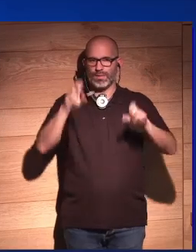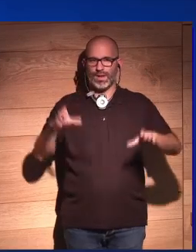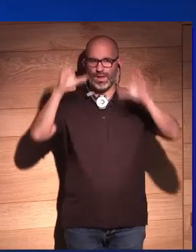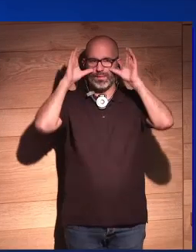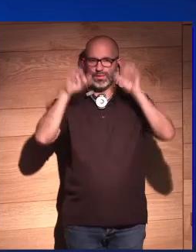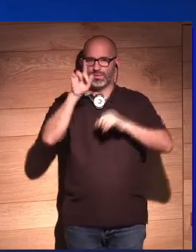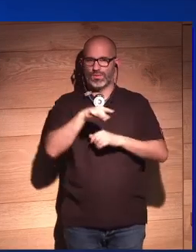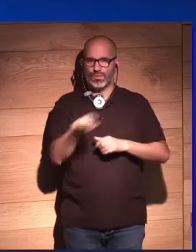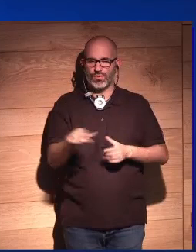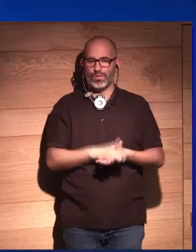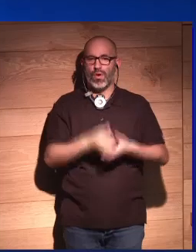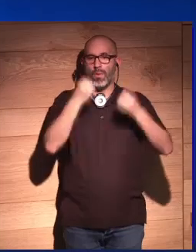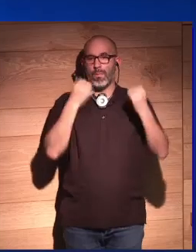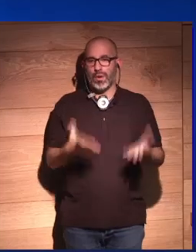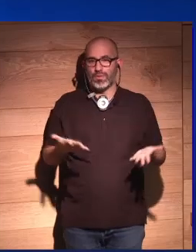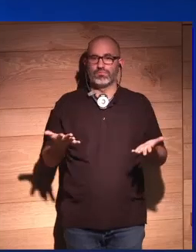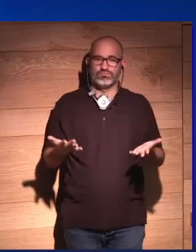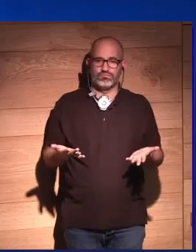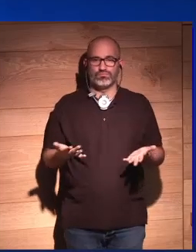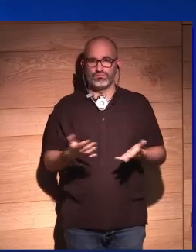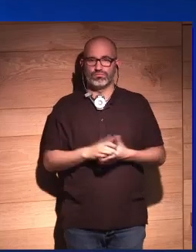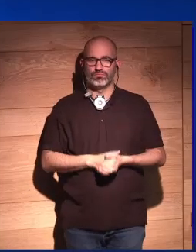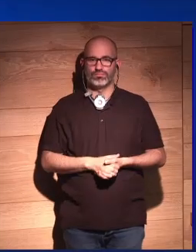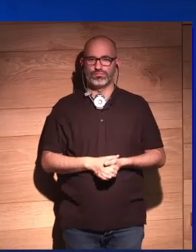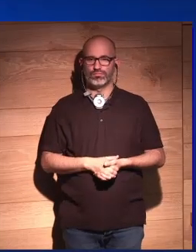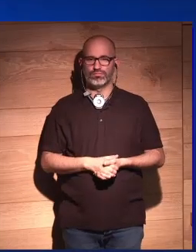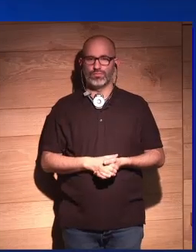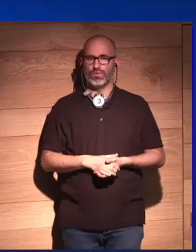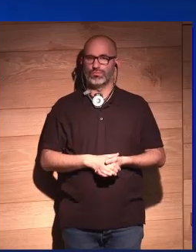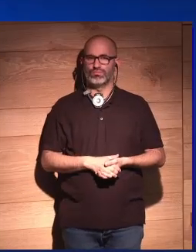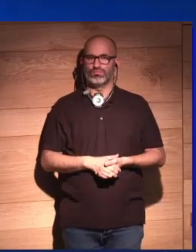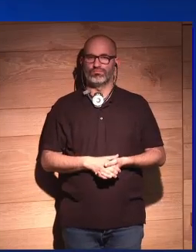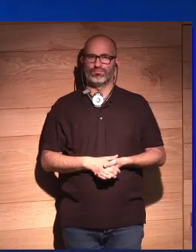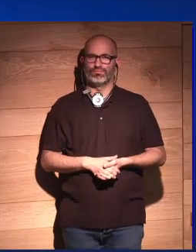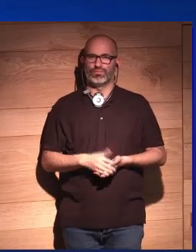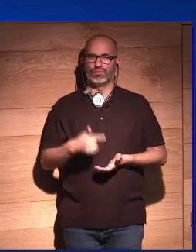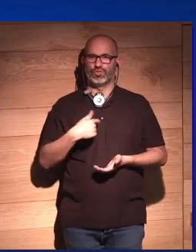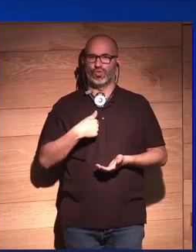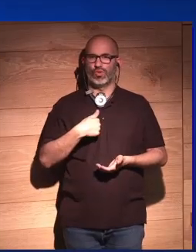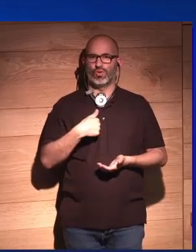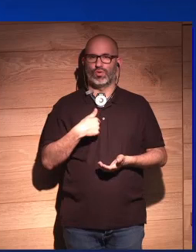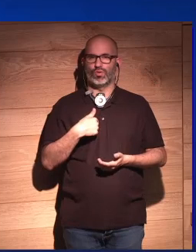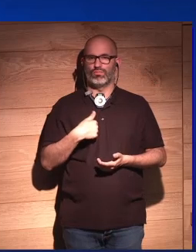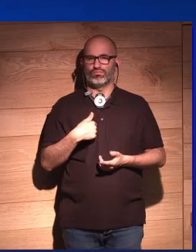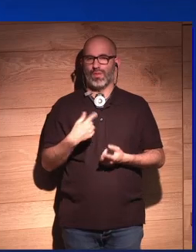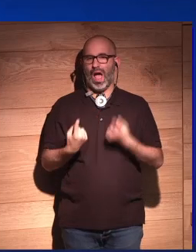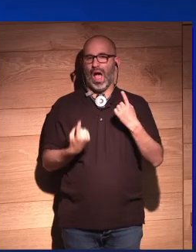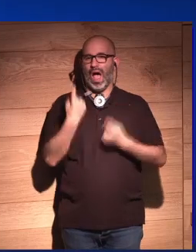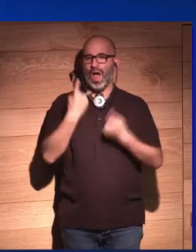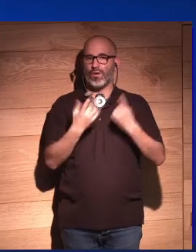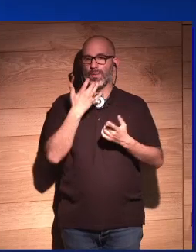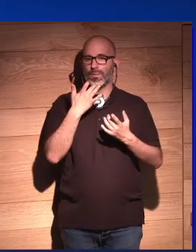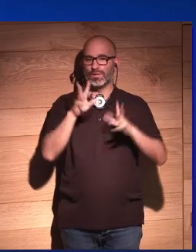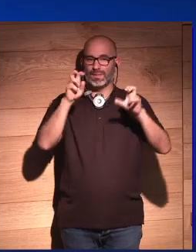Well, certainly I still can't shake watching the party, the date rape